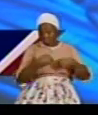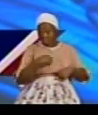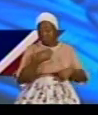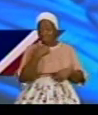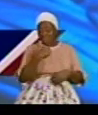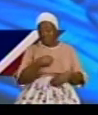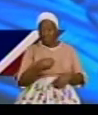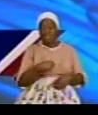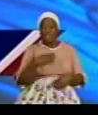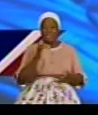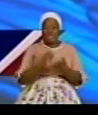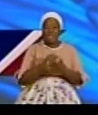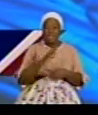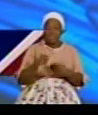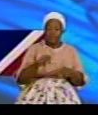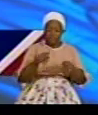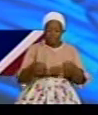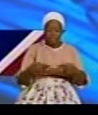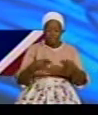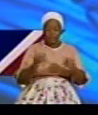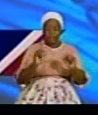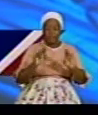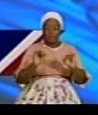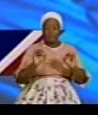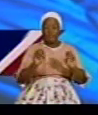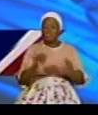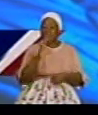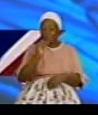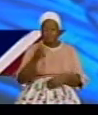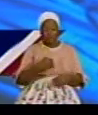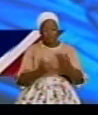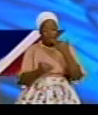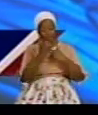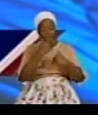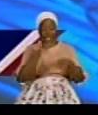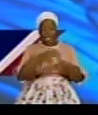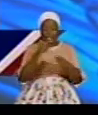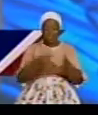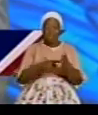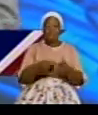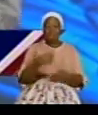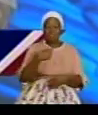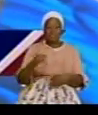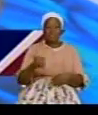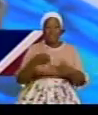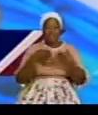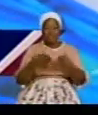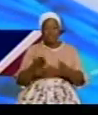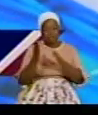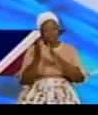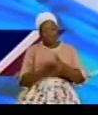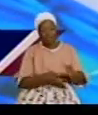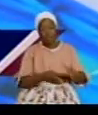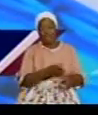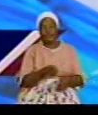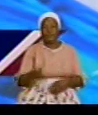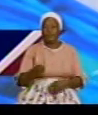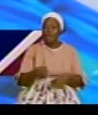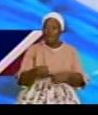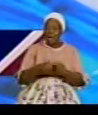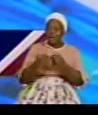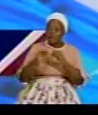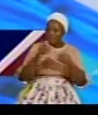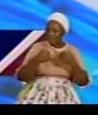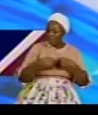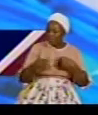the Pharisees were offended at this saying, let them alone? How did you have their